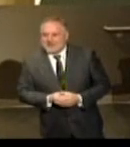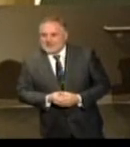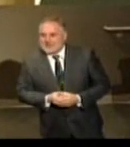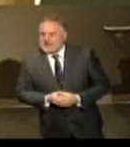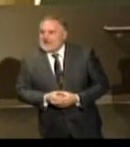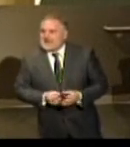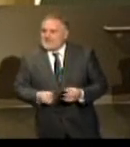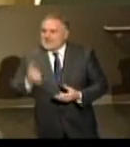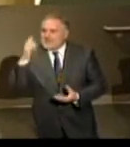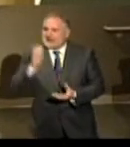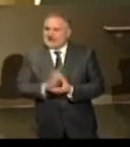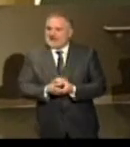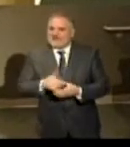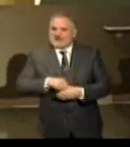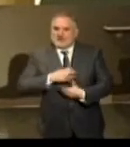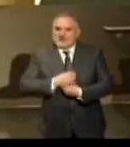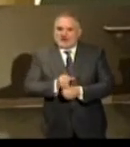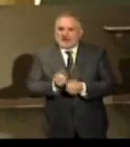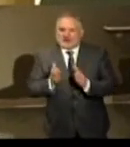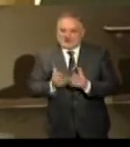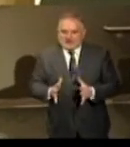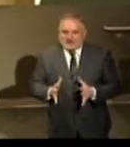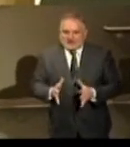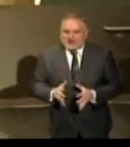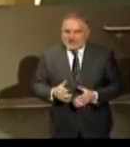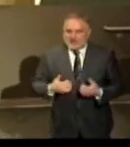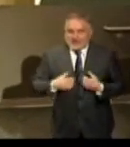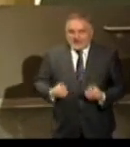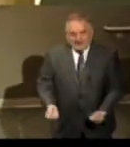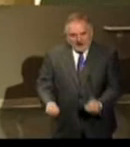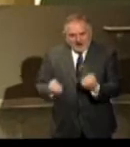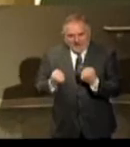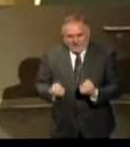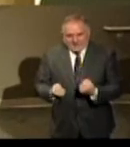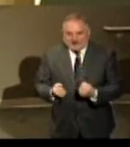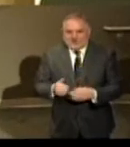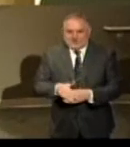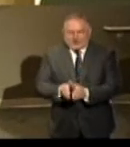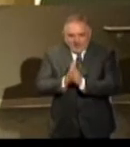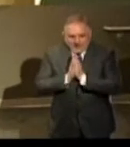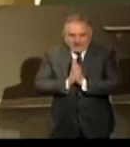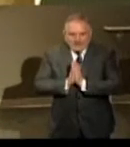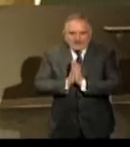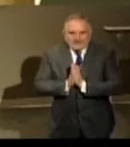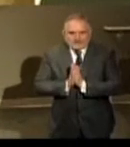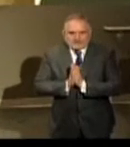If you believe in creation, you benefit from the fact that you can have great confidence in prayer.